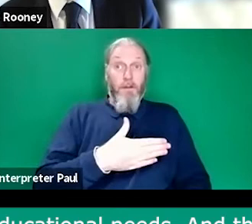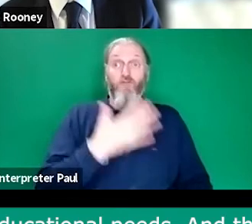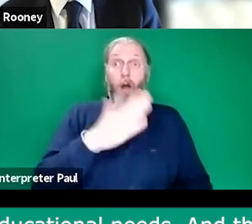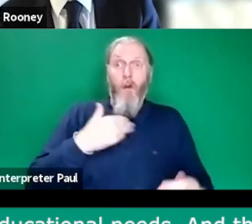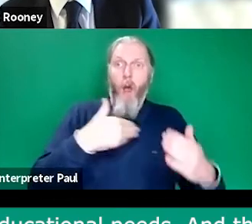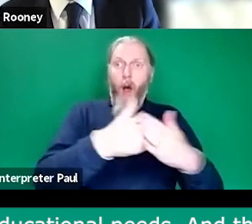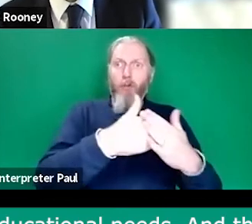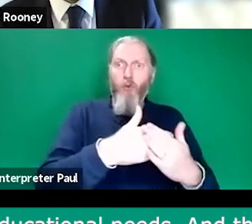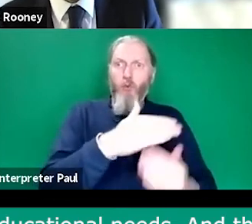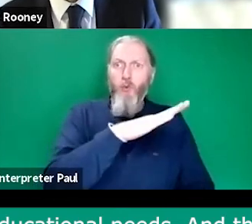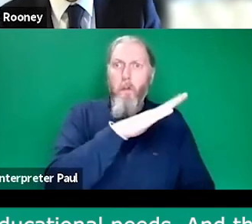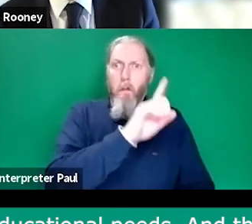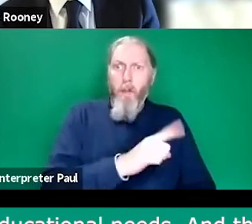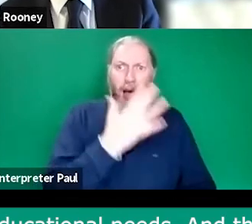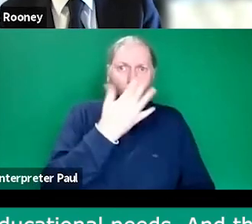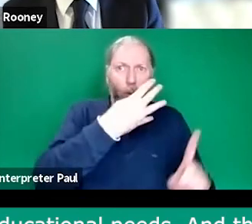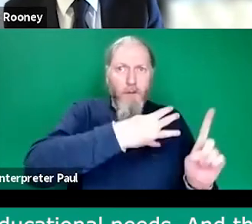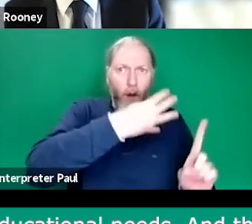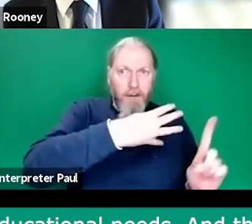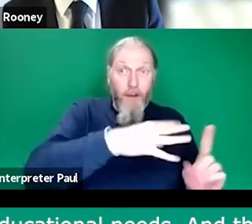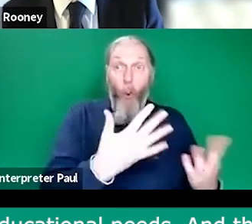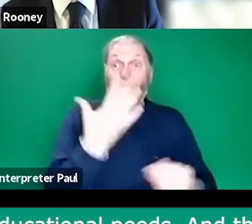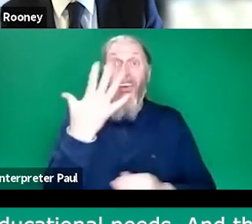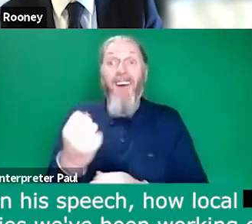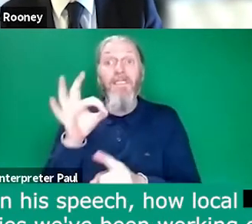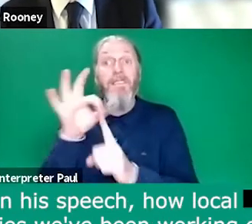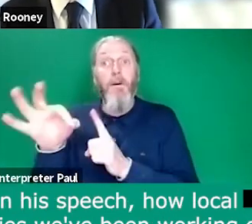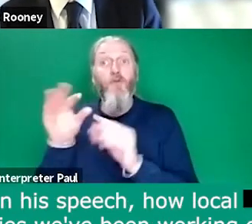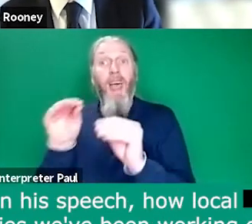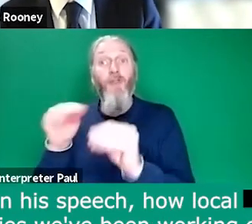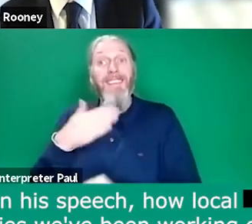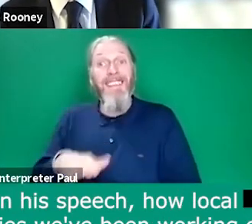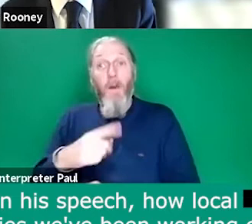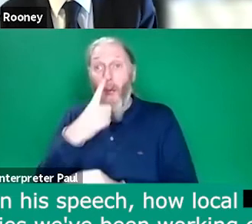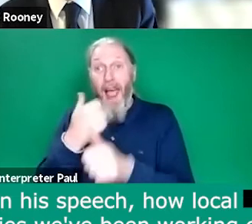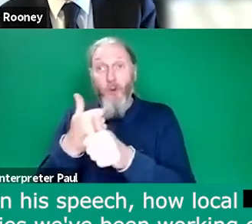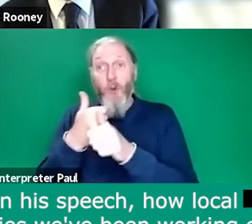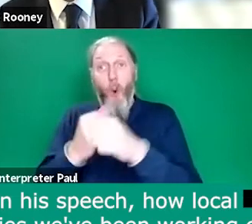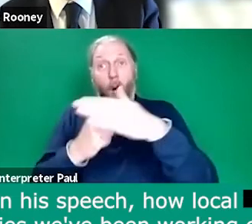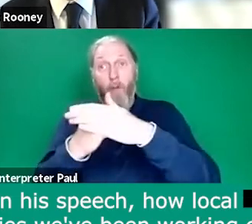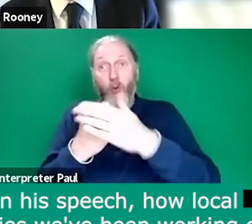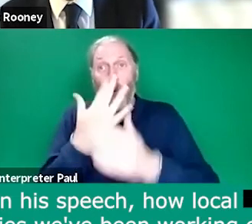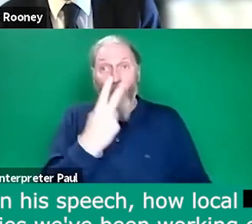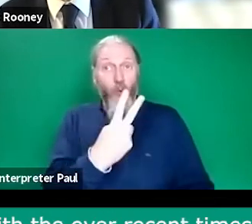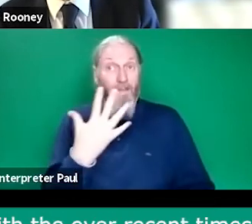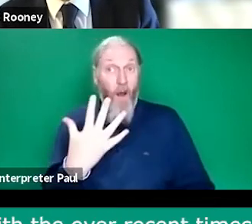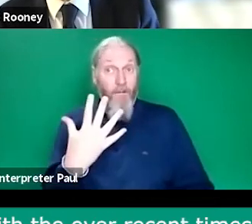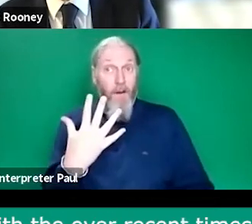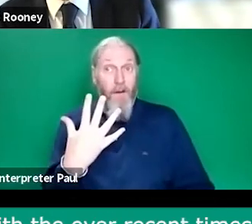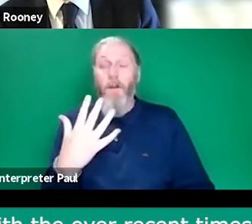or 25 special educational needs. And the Minister sort of set out in his speech how local authorities, say we've been working closely